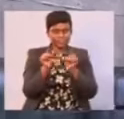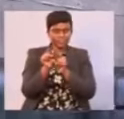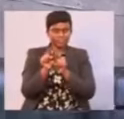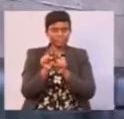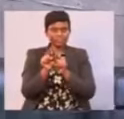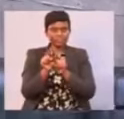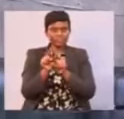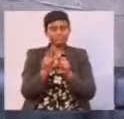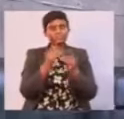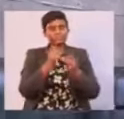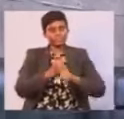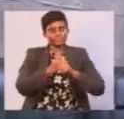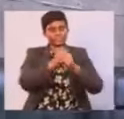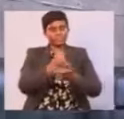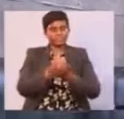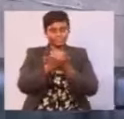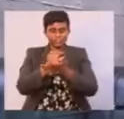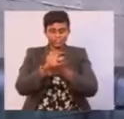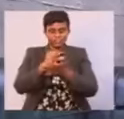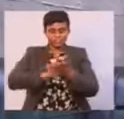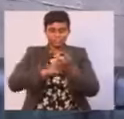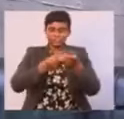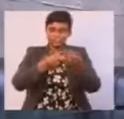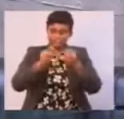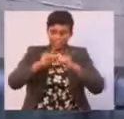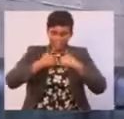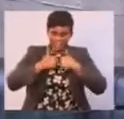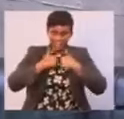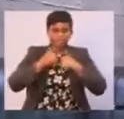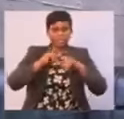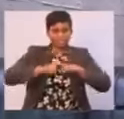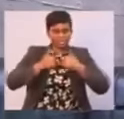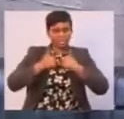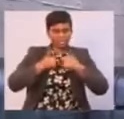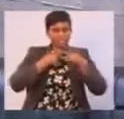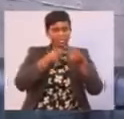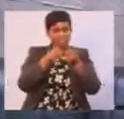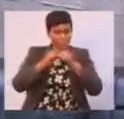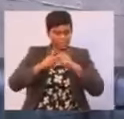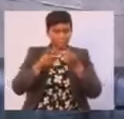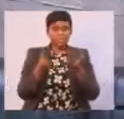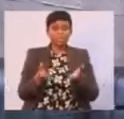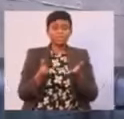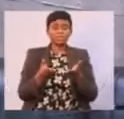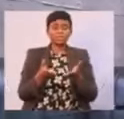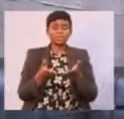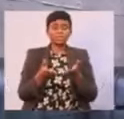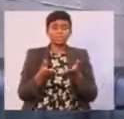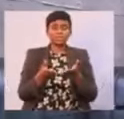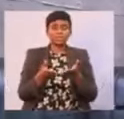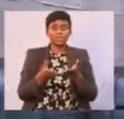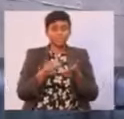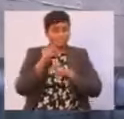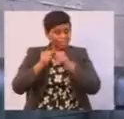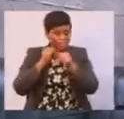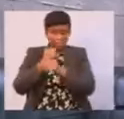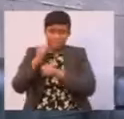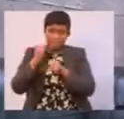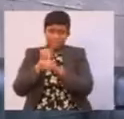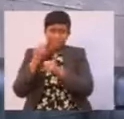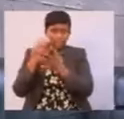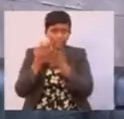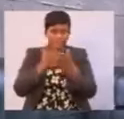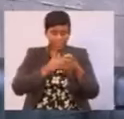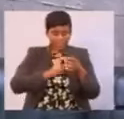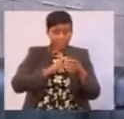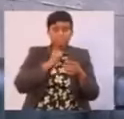as gestures. We can feed, we have always fed ourselves here over the years. I don't think